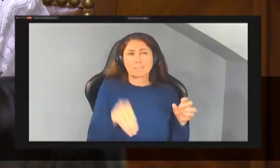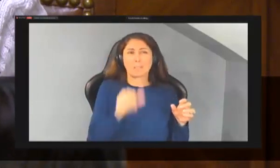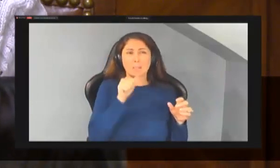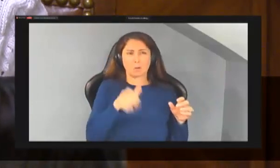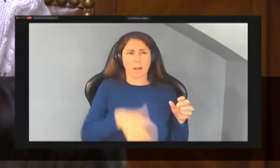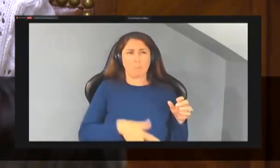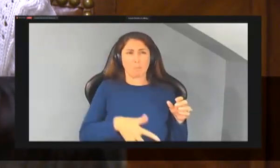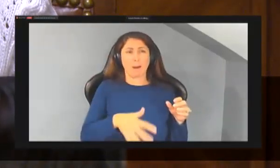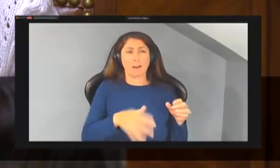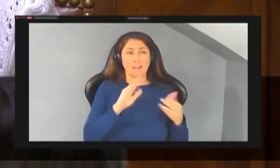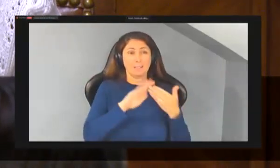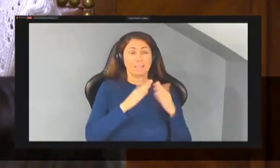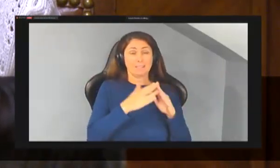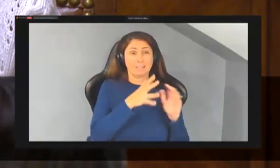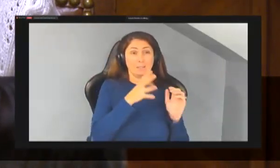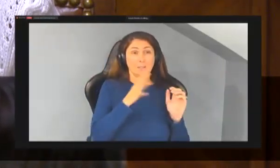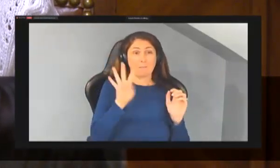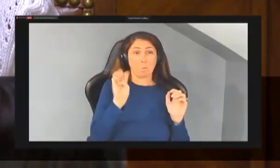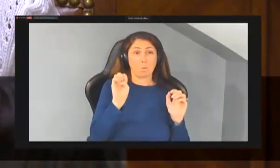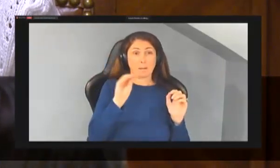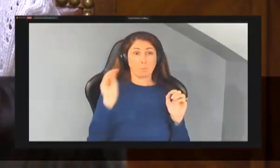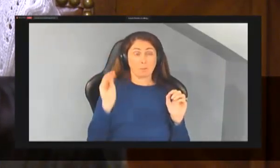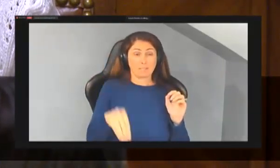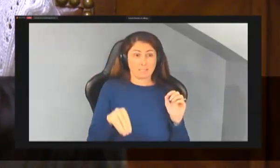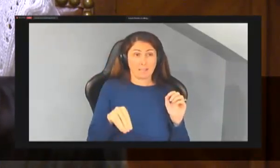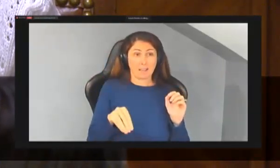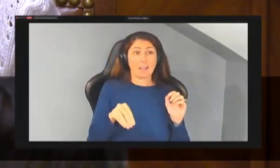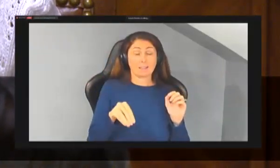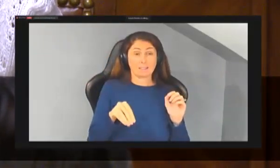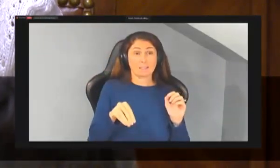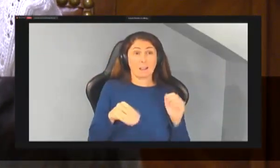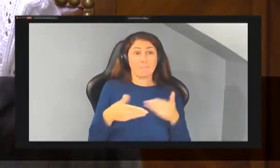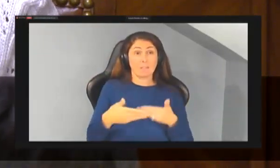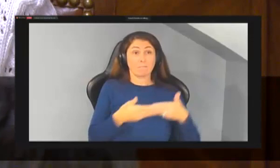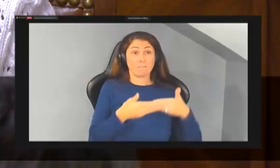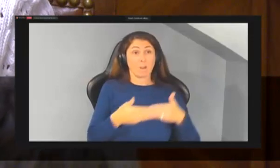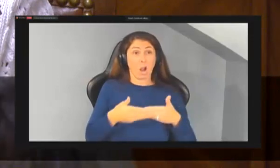40% of the fawns breed before they're a year old. So